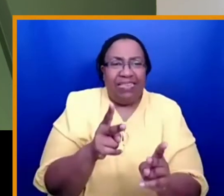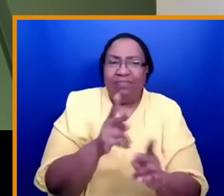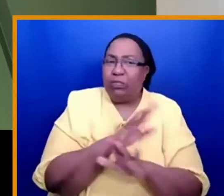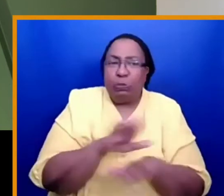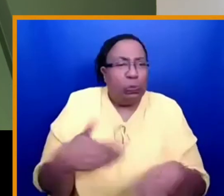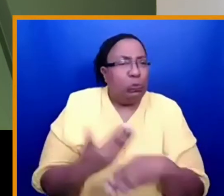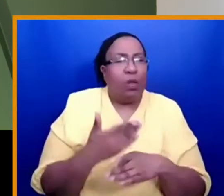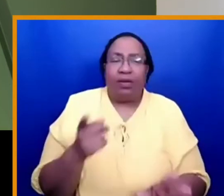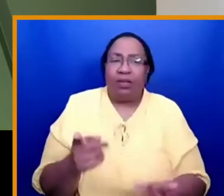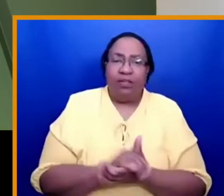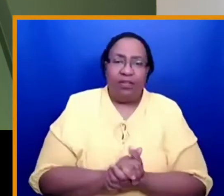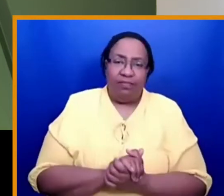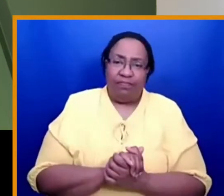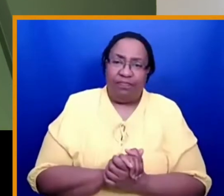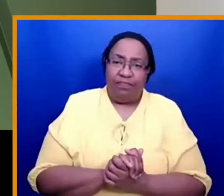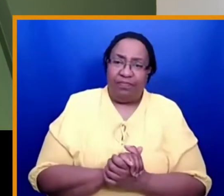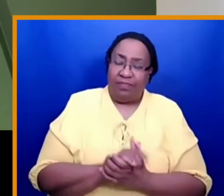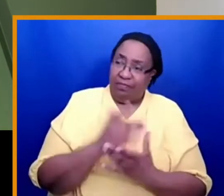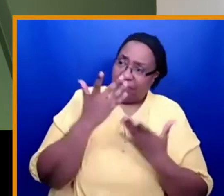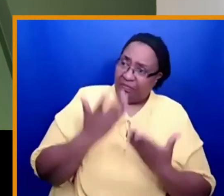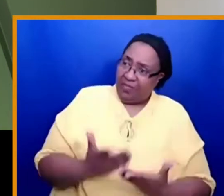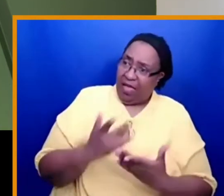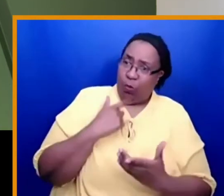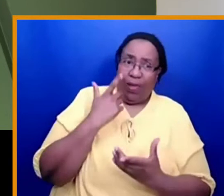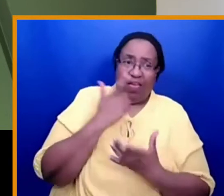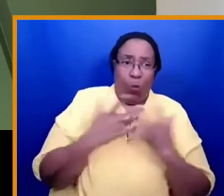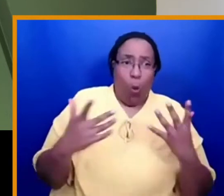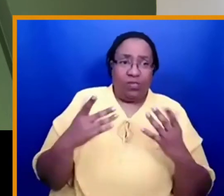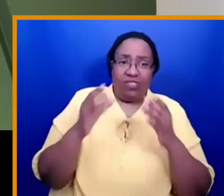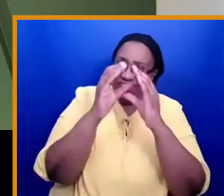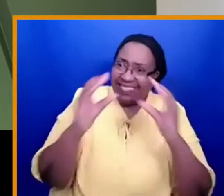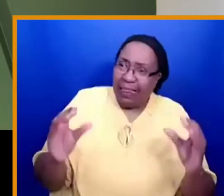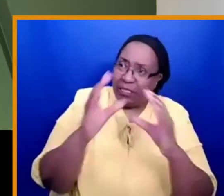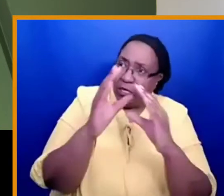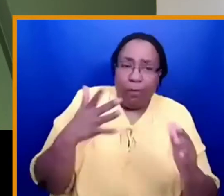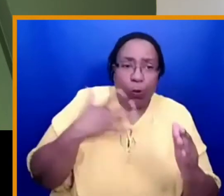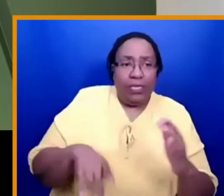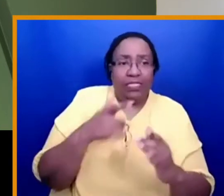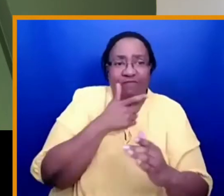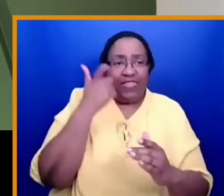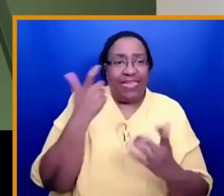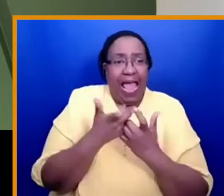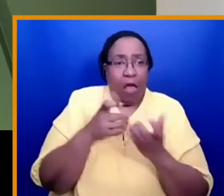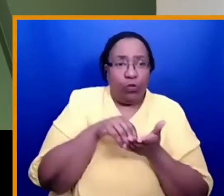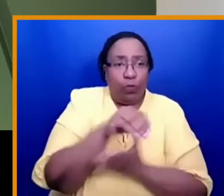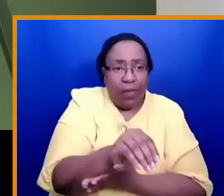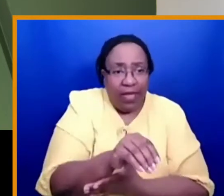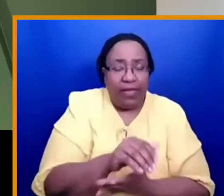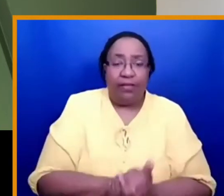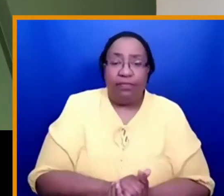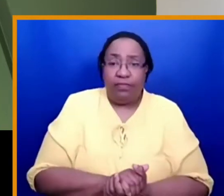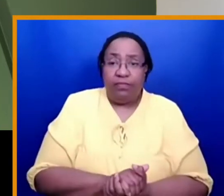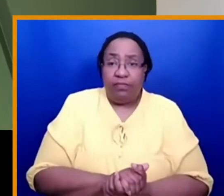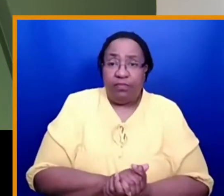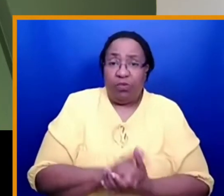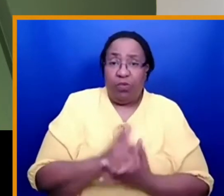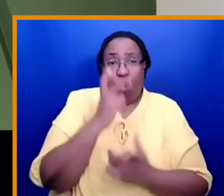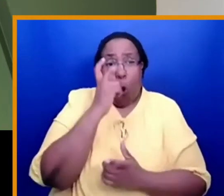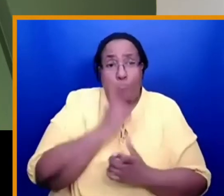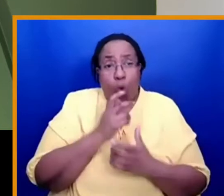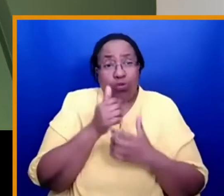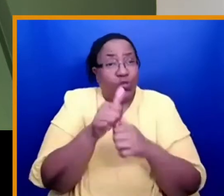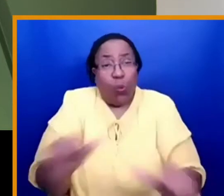energy insulation, and we've said how we'd pay for them. We've got some bold solutions on energy pricing and taxation. But I just want to enter a